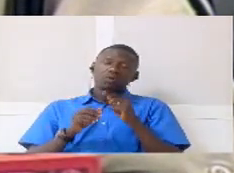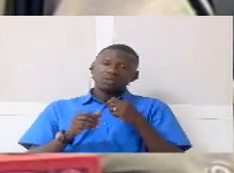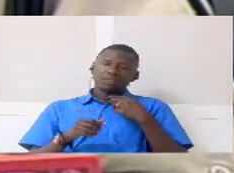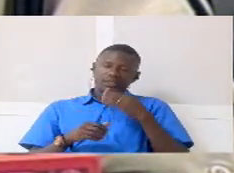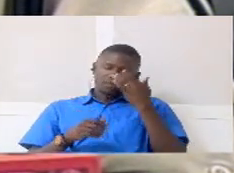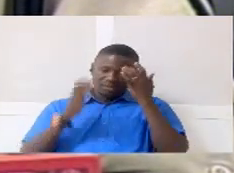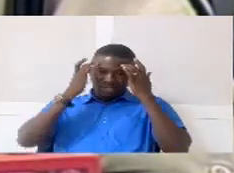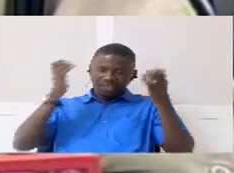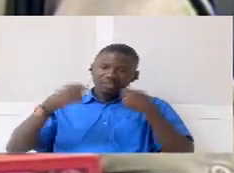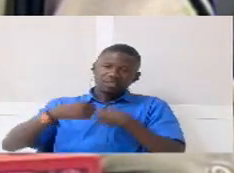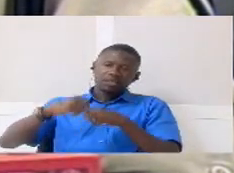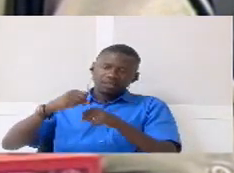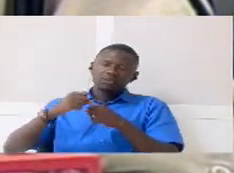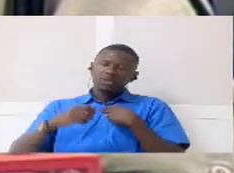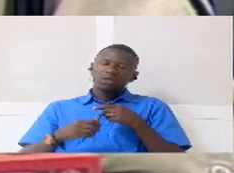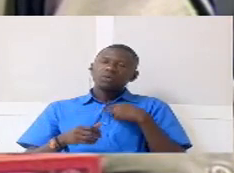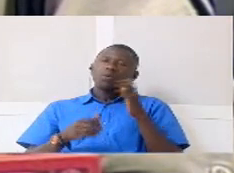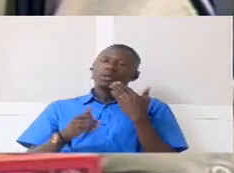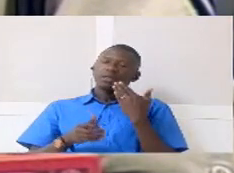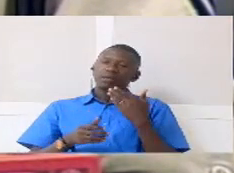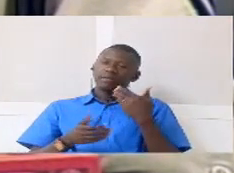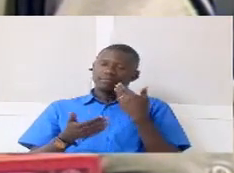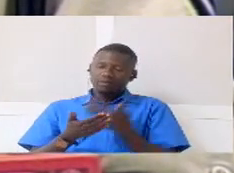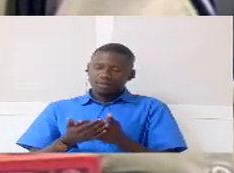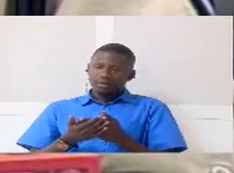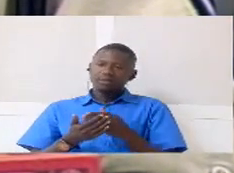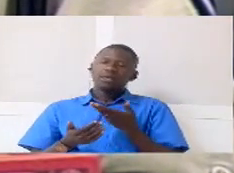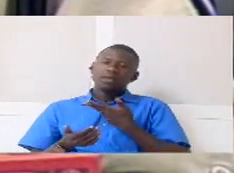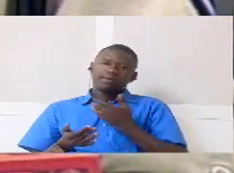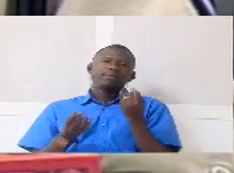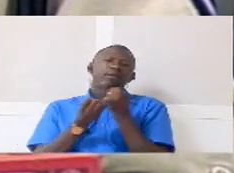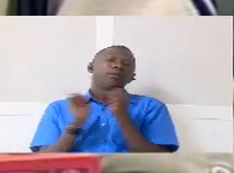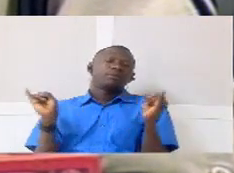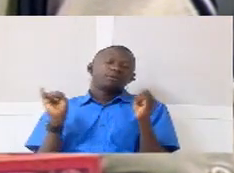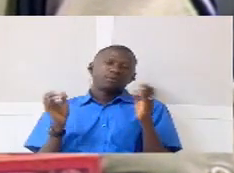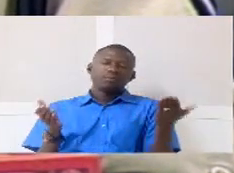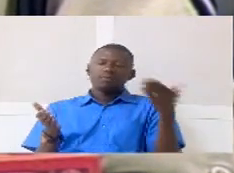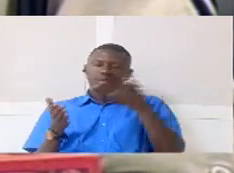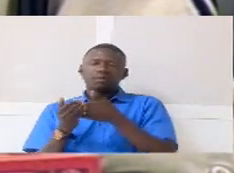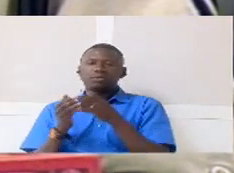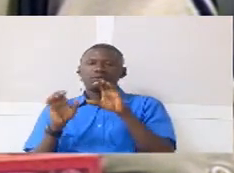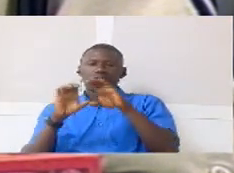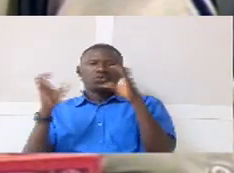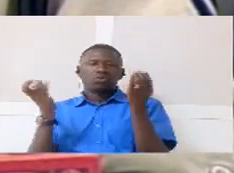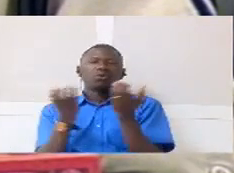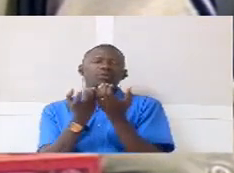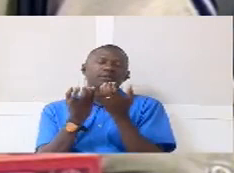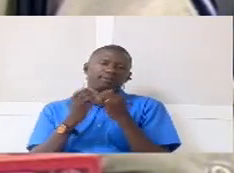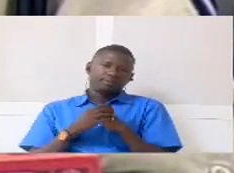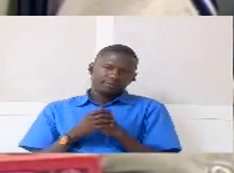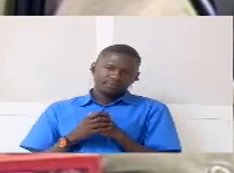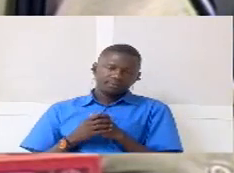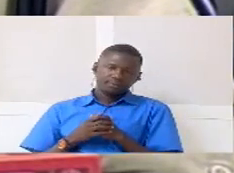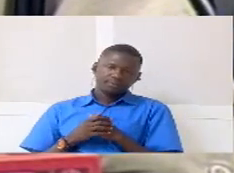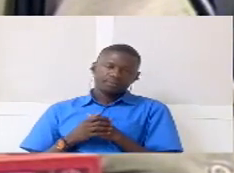better themselves and be independent when they get back to the community a prisina kilin kala muta nga karandi ge